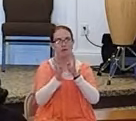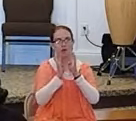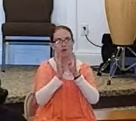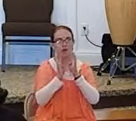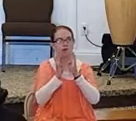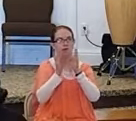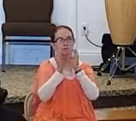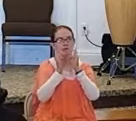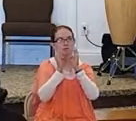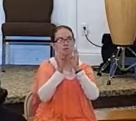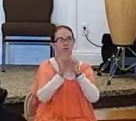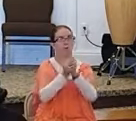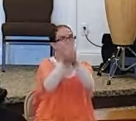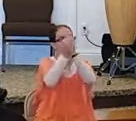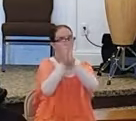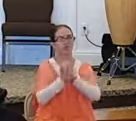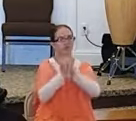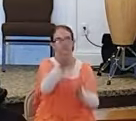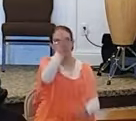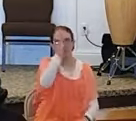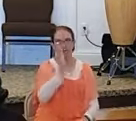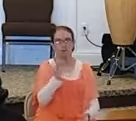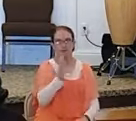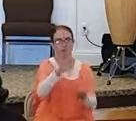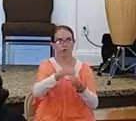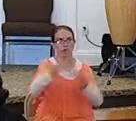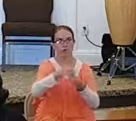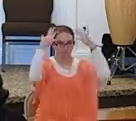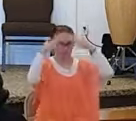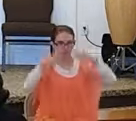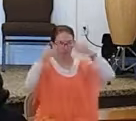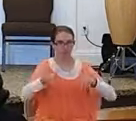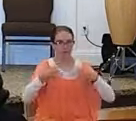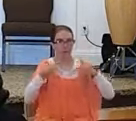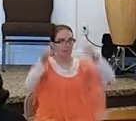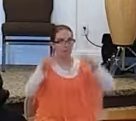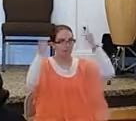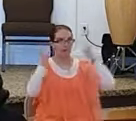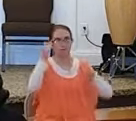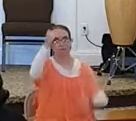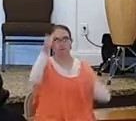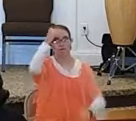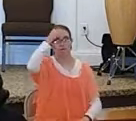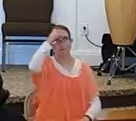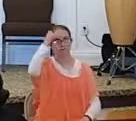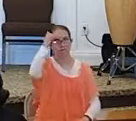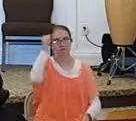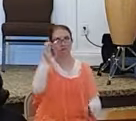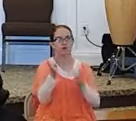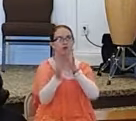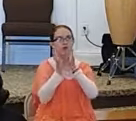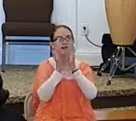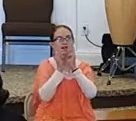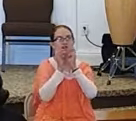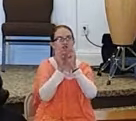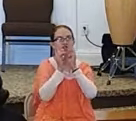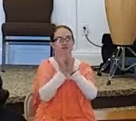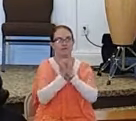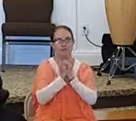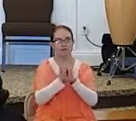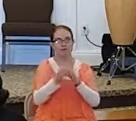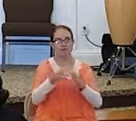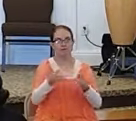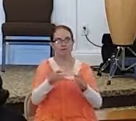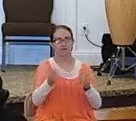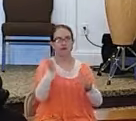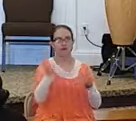just speaking in tongues, just worshiping God. Holy Ghost came on me. I could feel such a powerful anointing and began speaking in tongues. Immediately